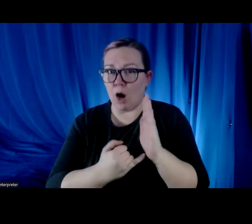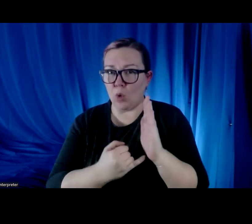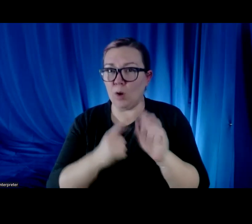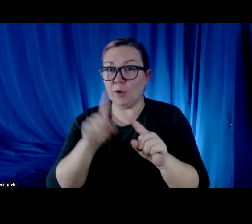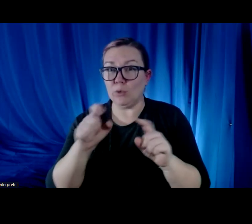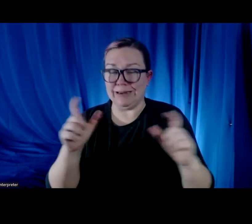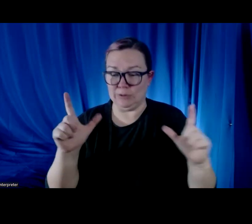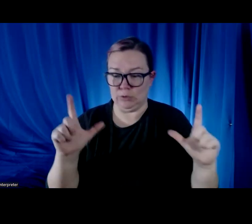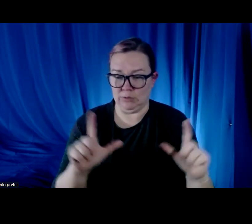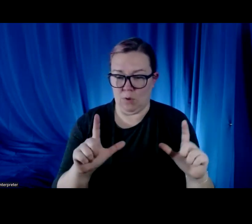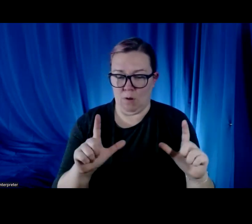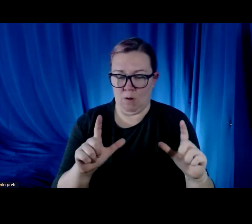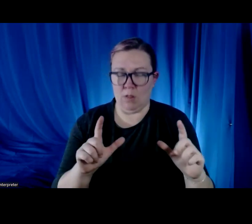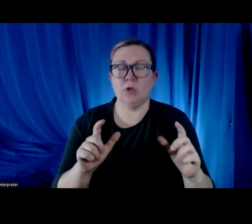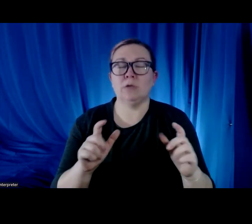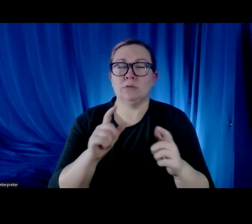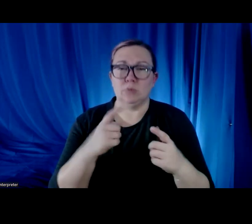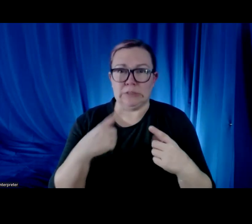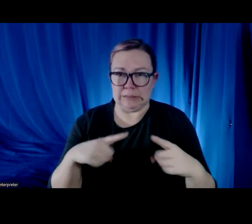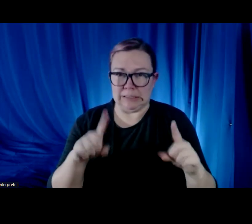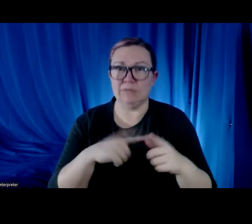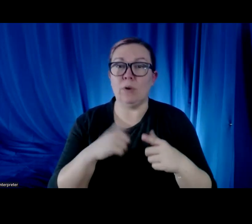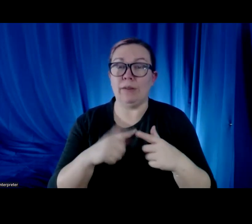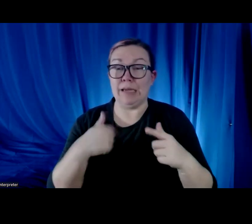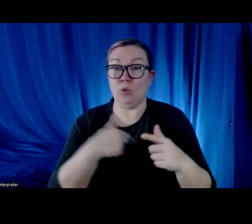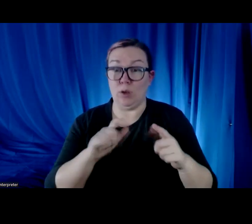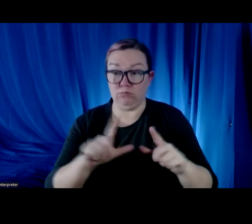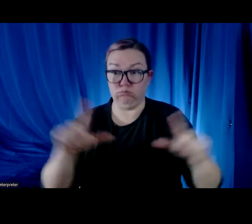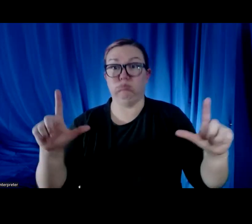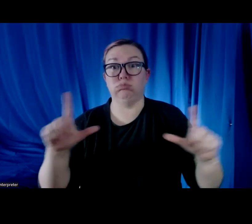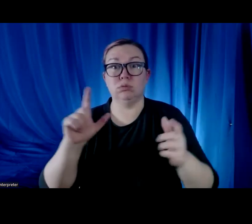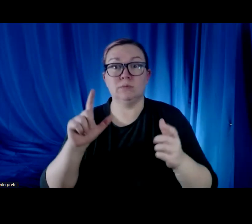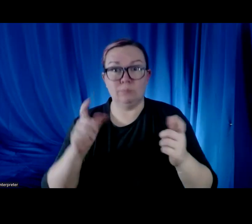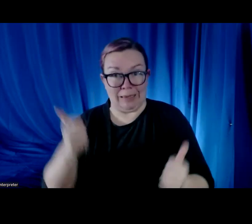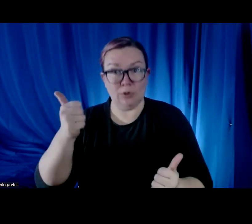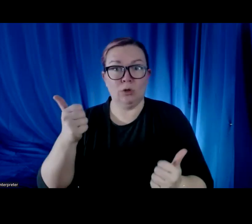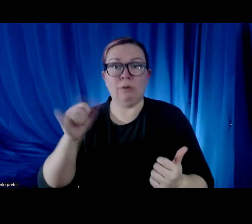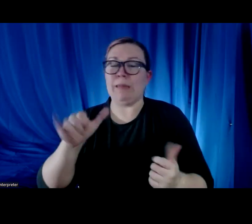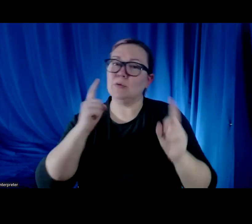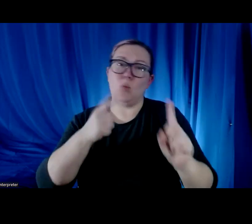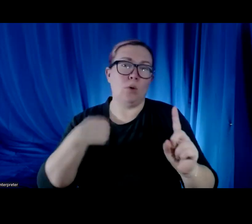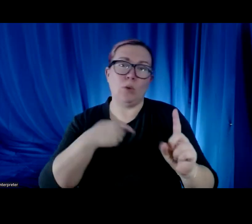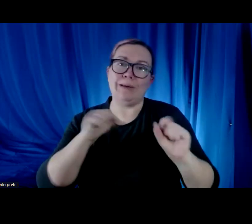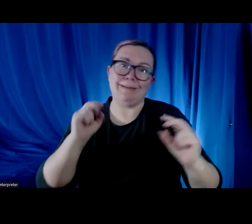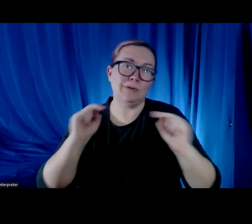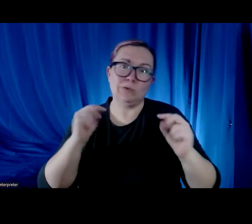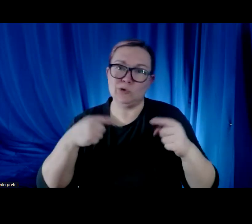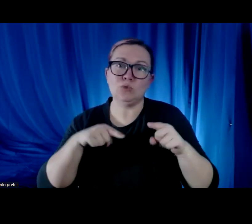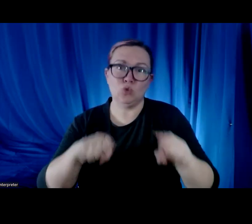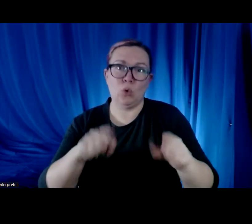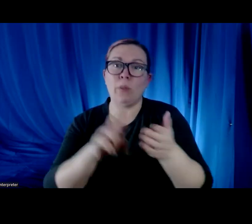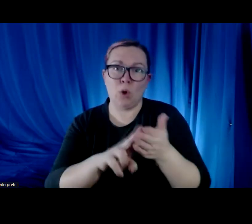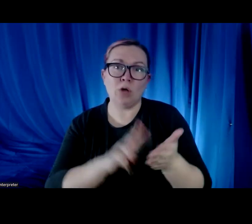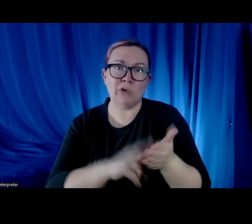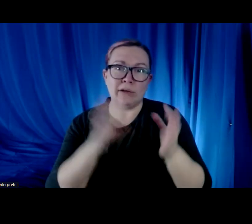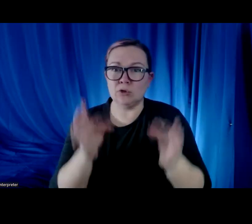to find success in the process, I Mhm. think that's a point of negotiation at the contracting phase and just determining